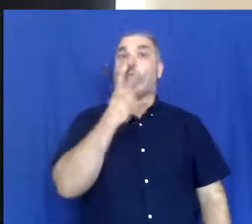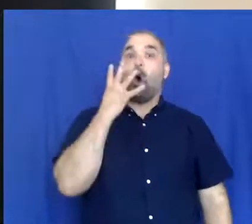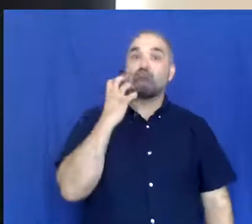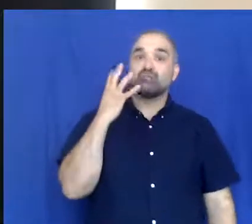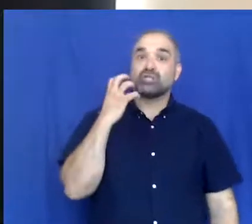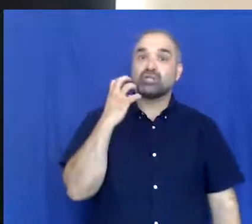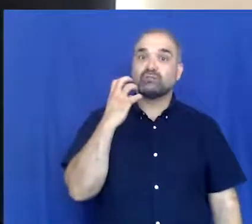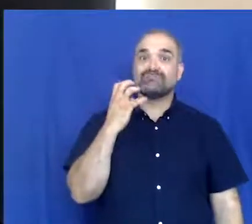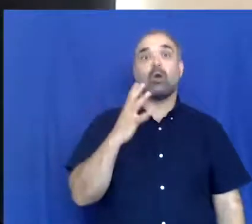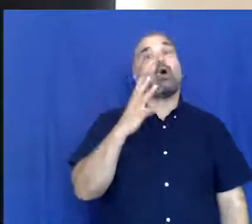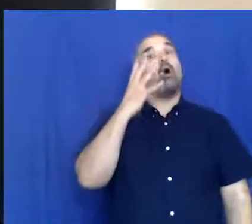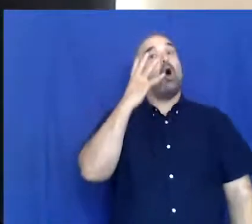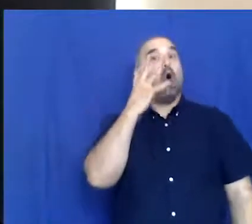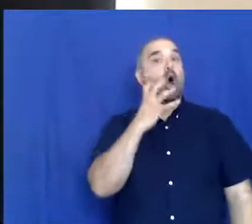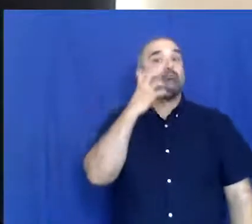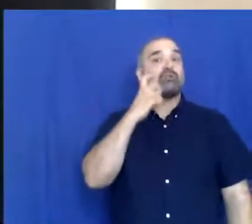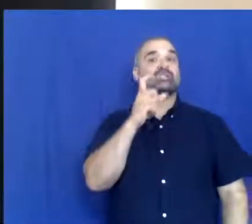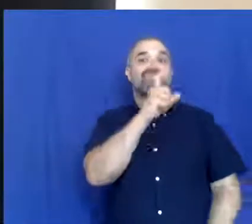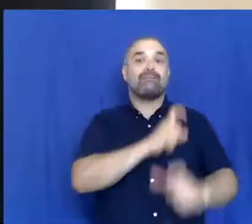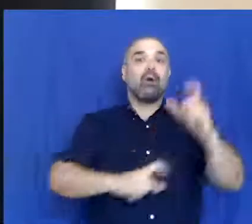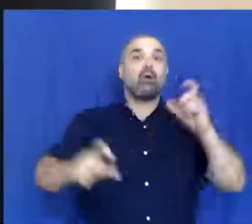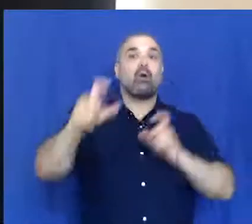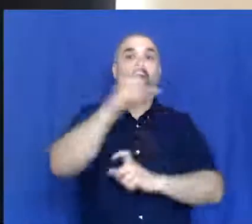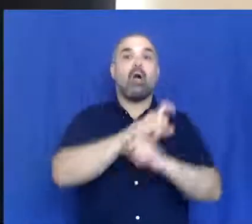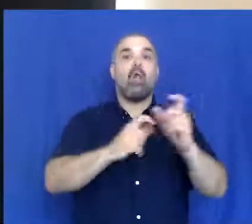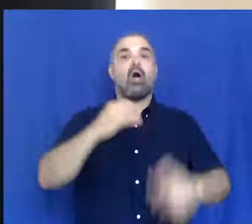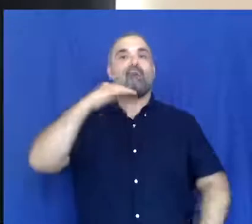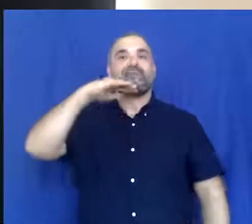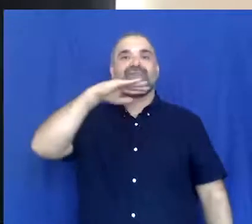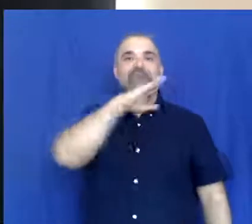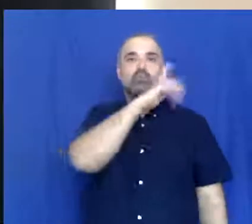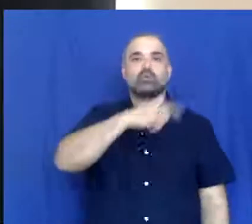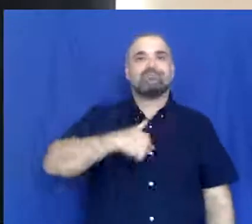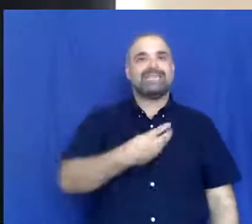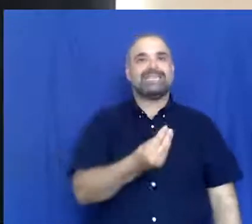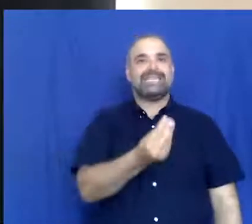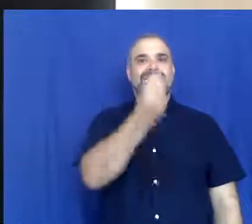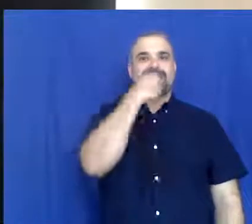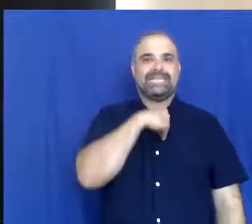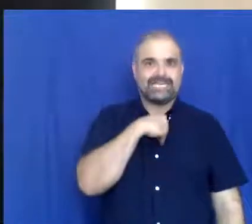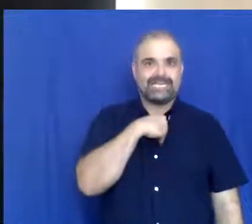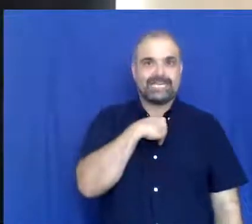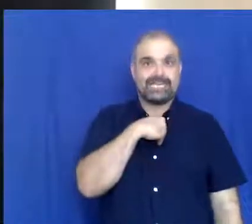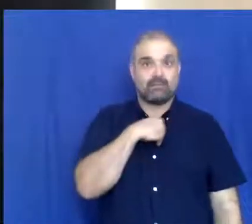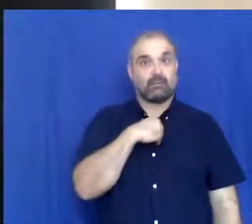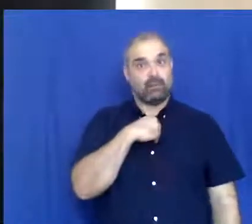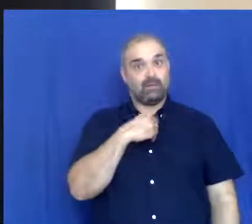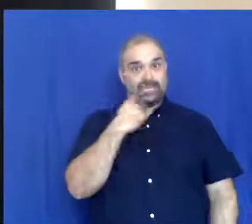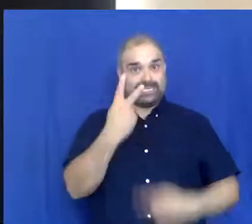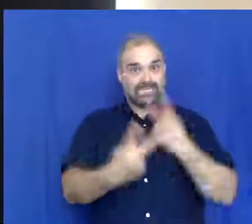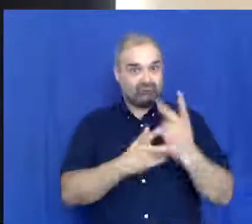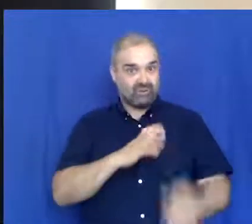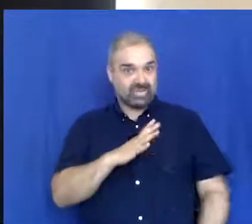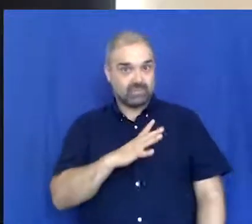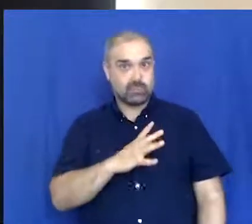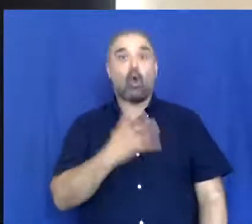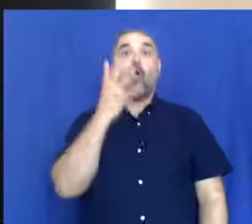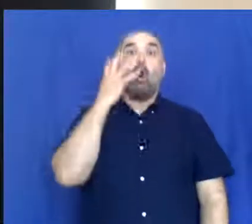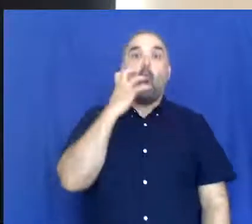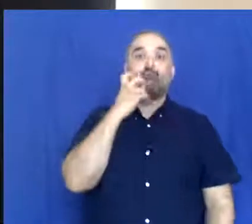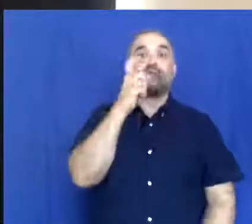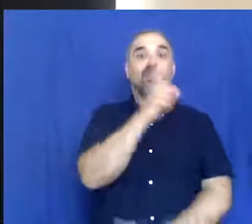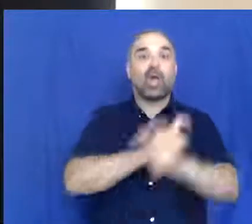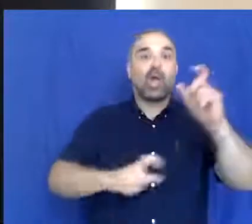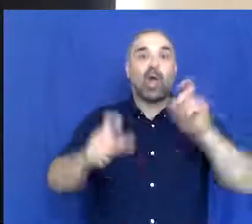colour is orange. Orange is the colour of the fruit that I eat. Can you sing that with me?